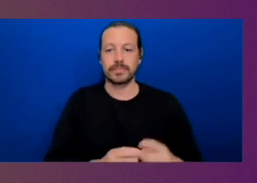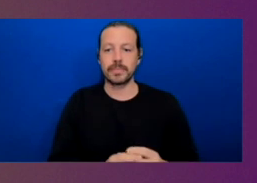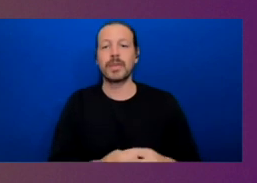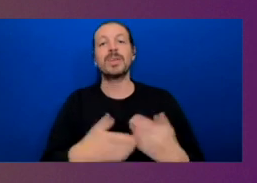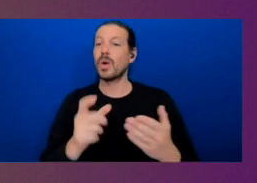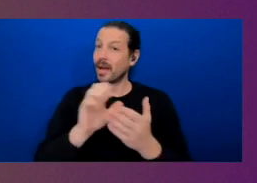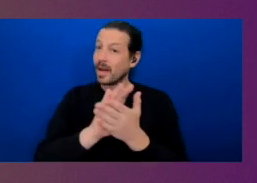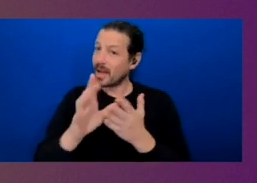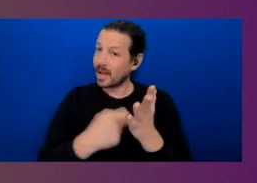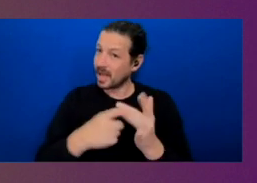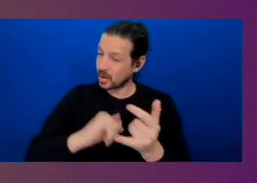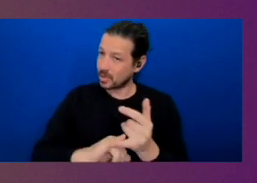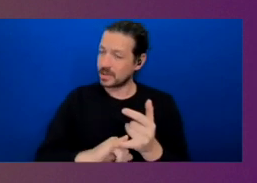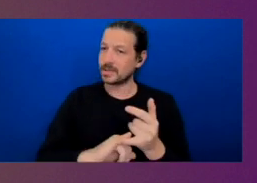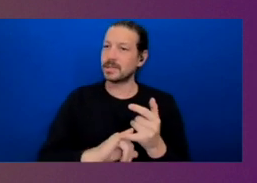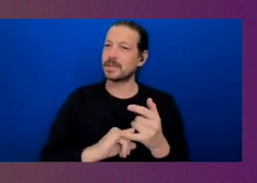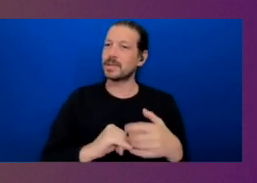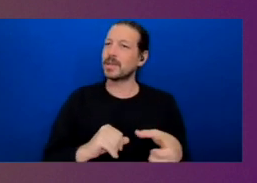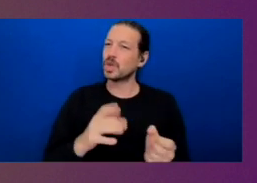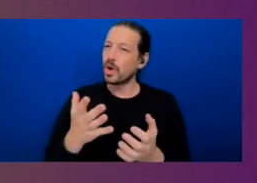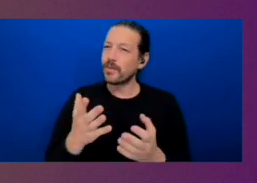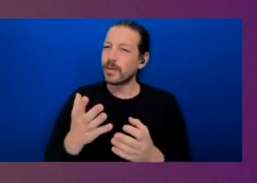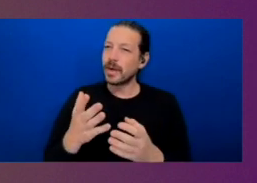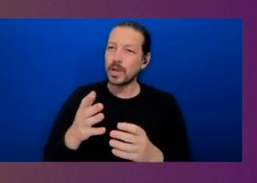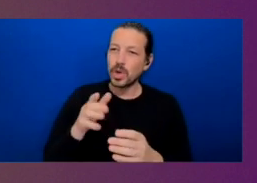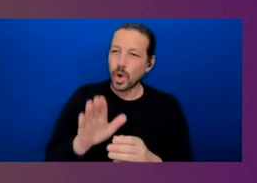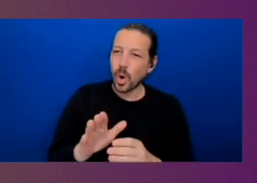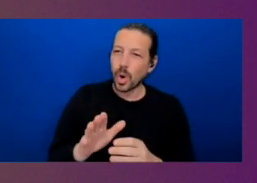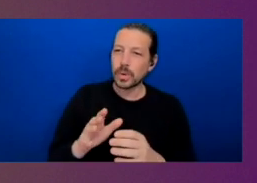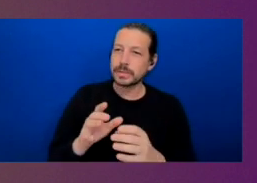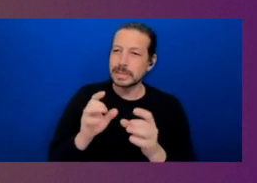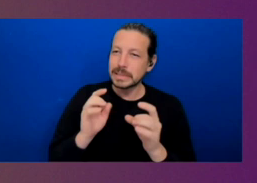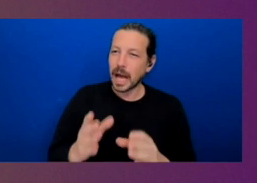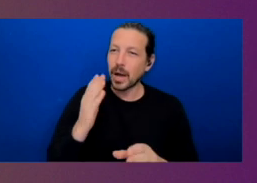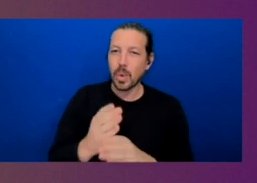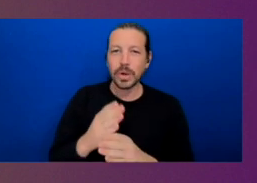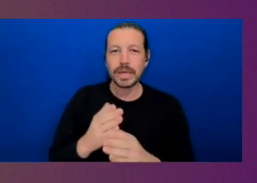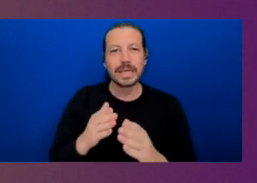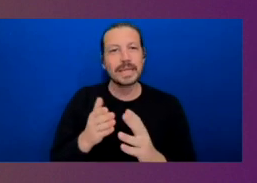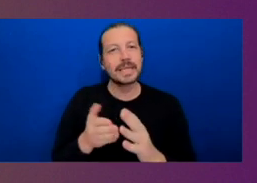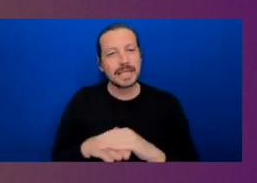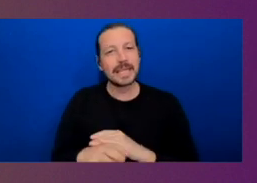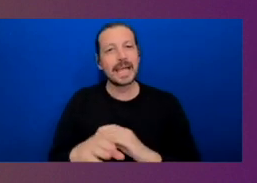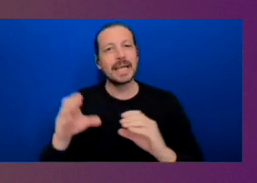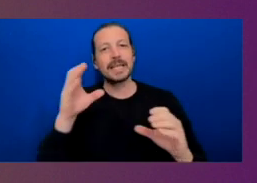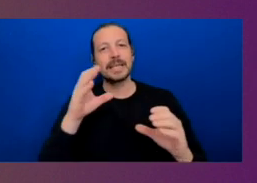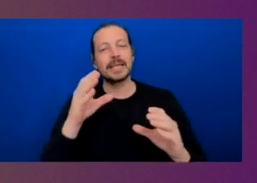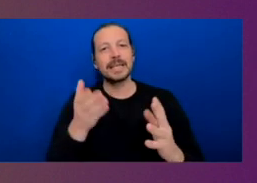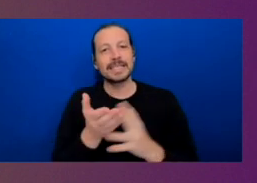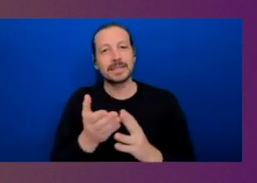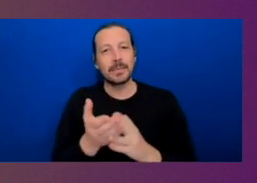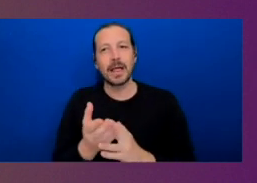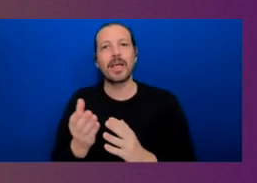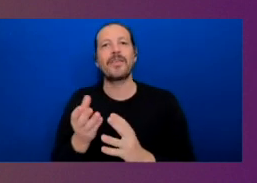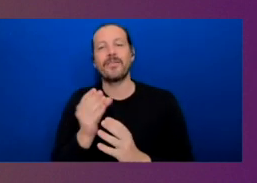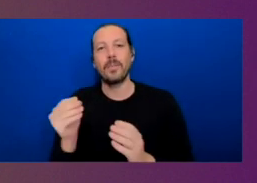part of the story of how you had your journey into accessibility at Google. You have a love for opera singing and music,